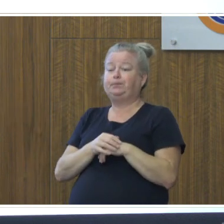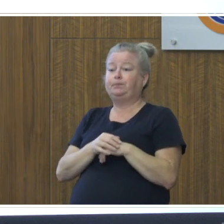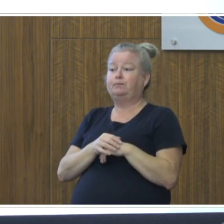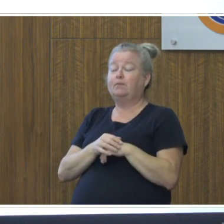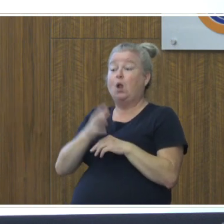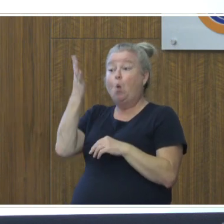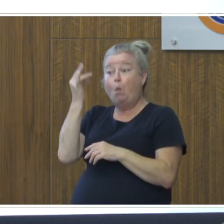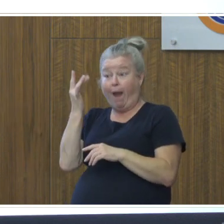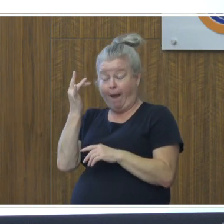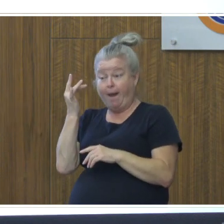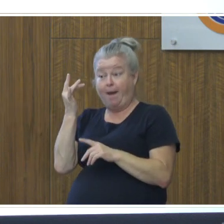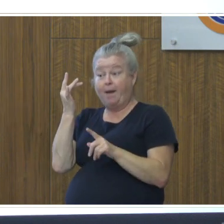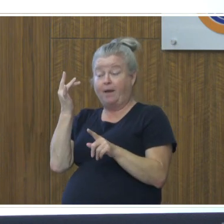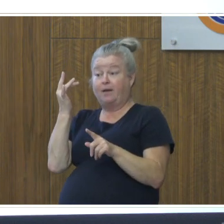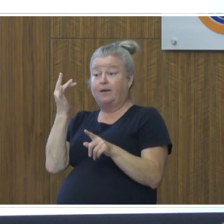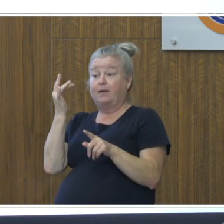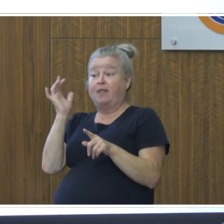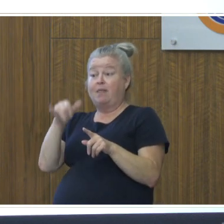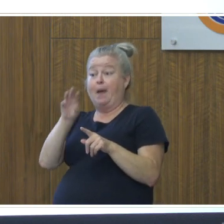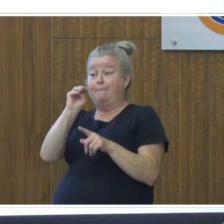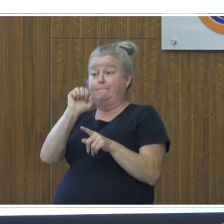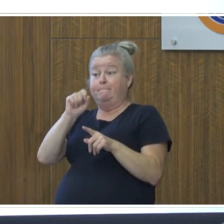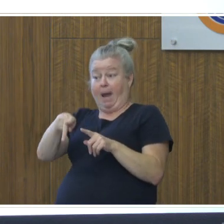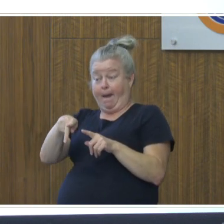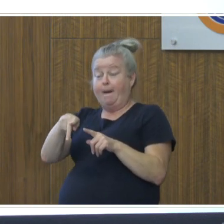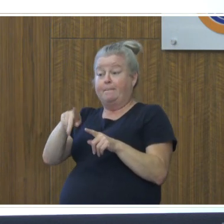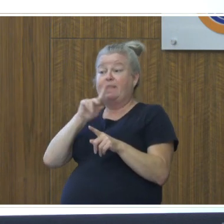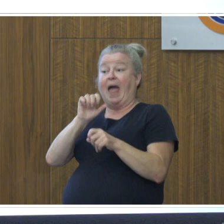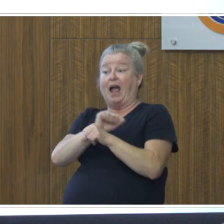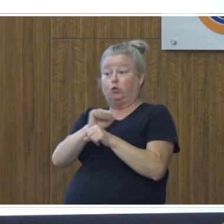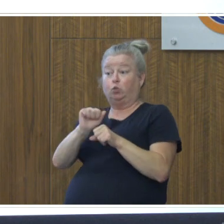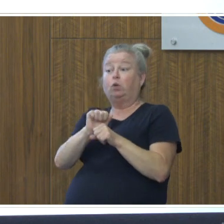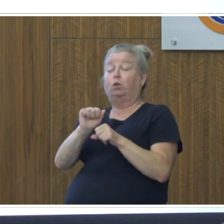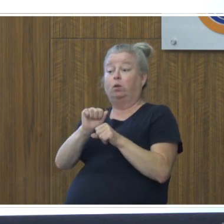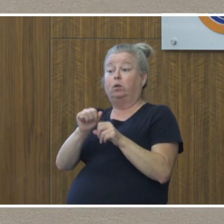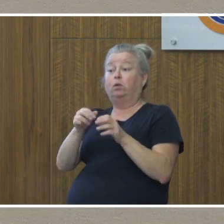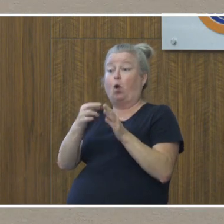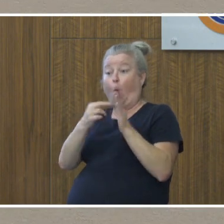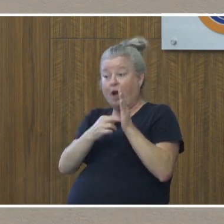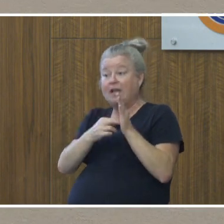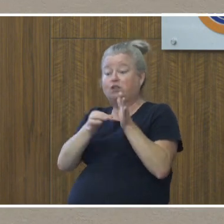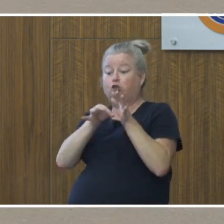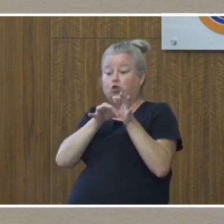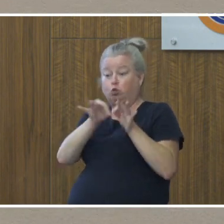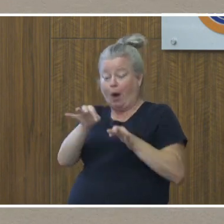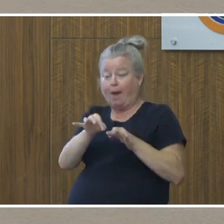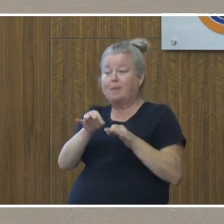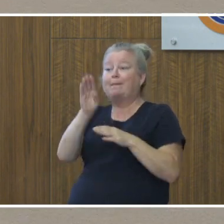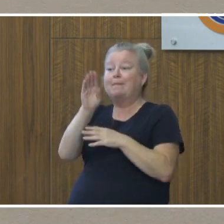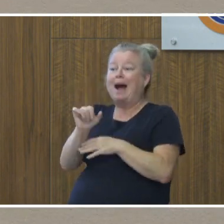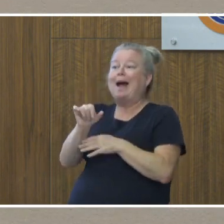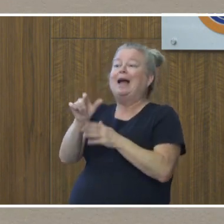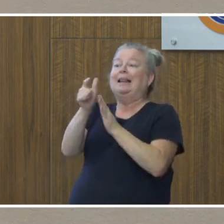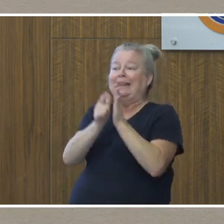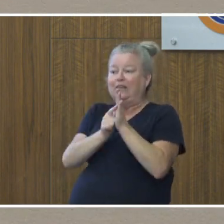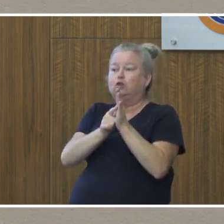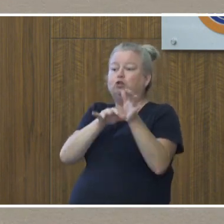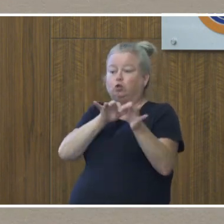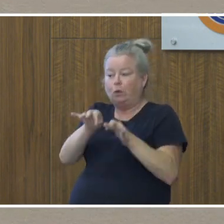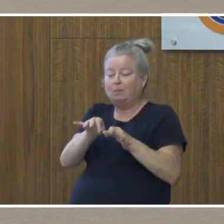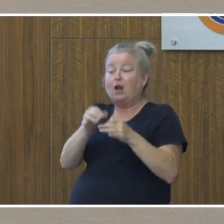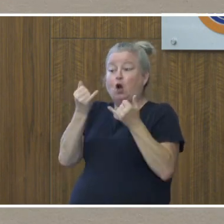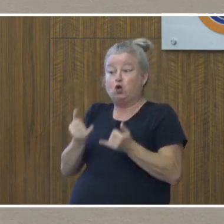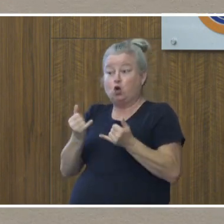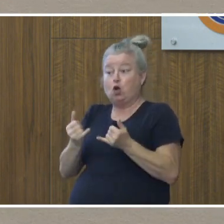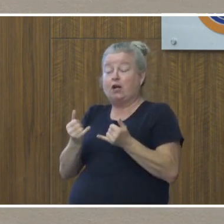The reason why is that the map, the actual ordinance describes it by legal description. So our current ordinance, for